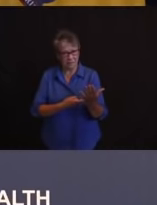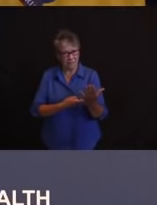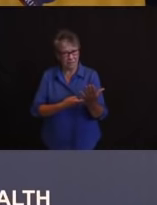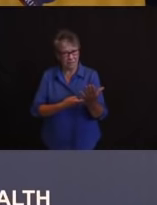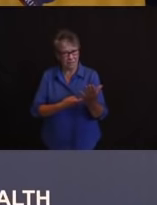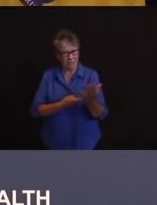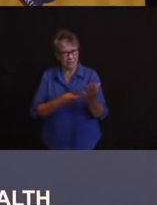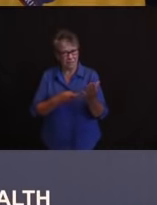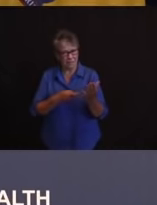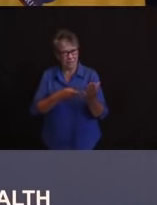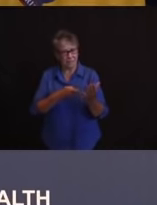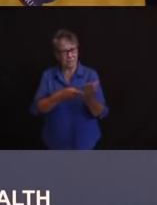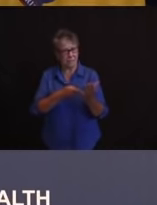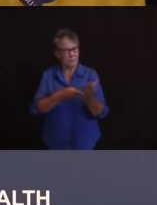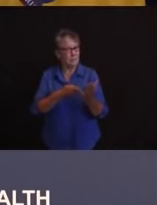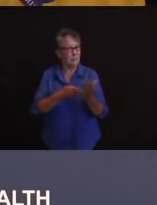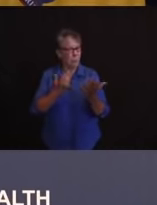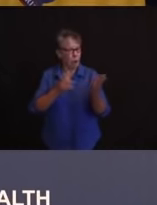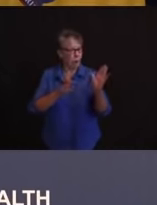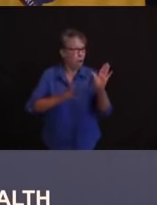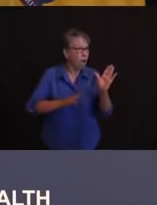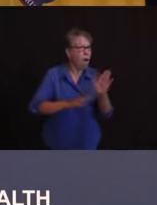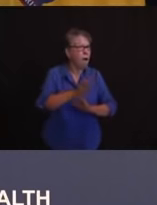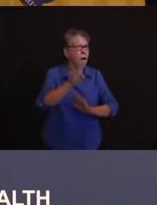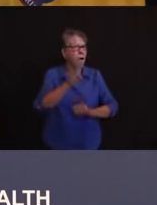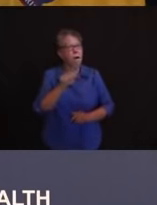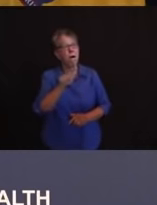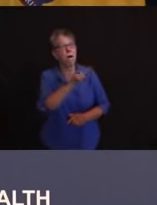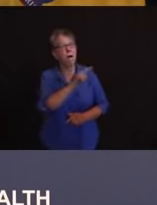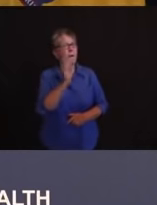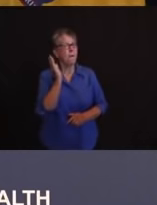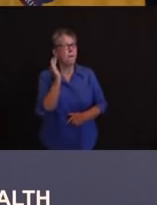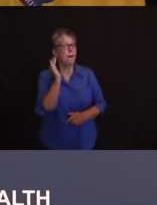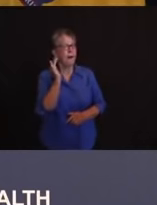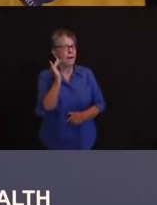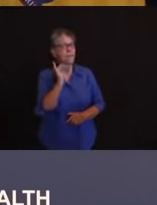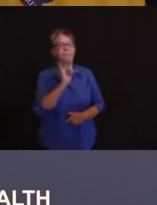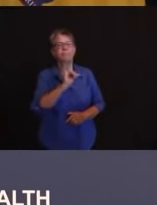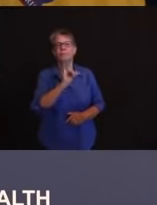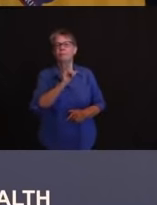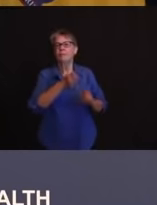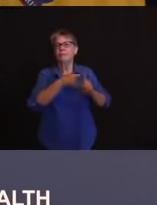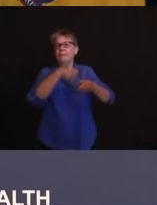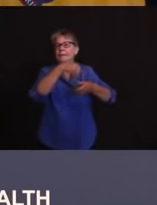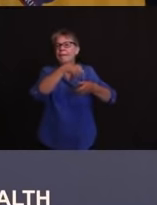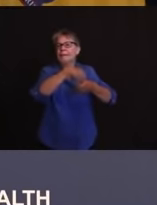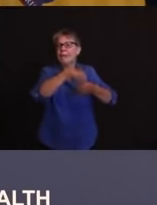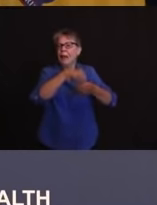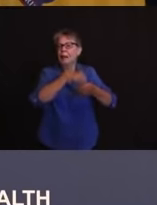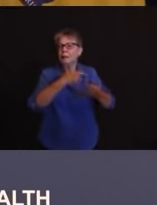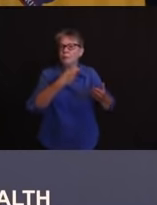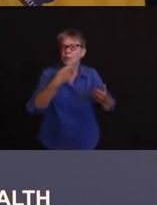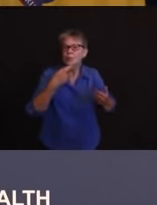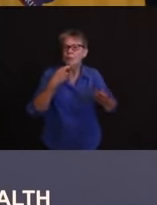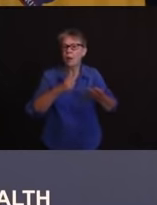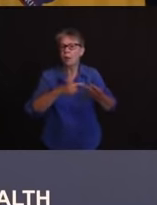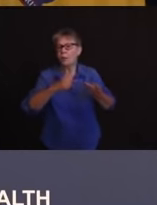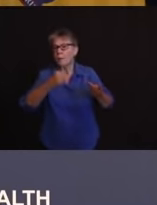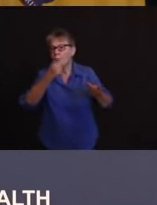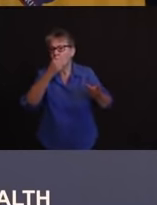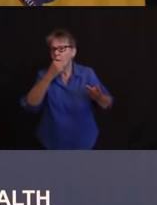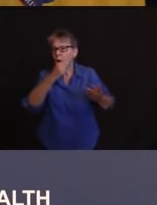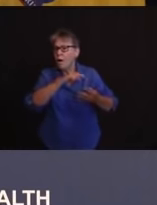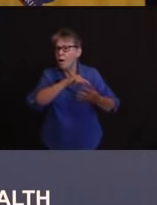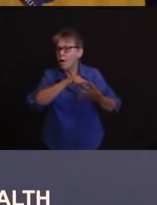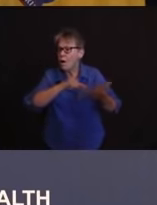activity. And so that informed, without question, our decision on indoor